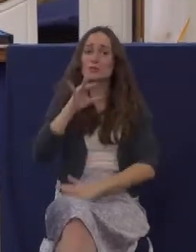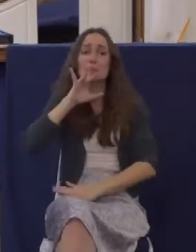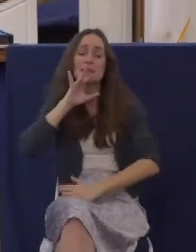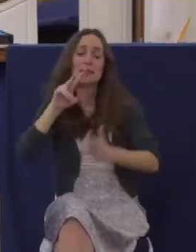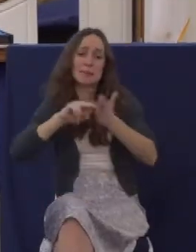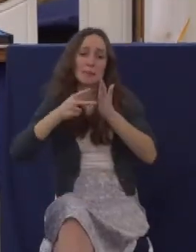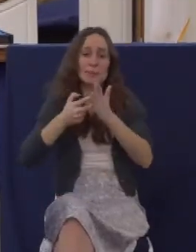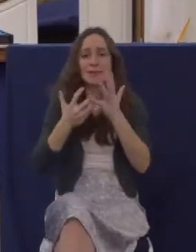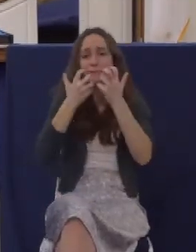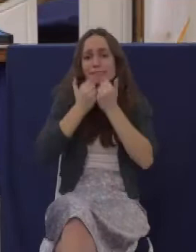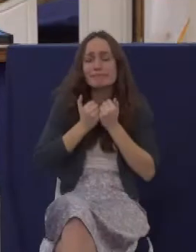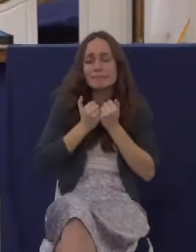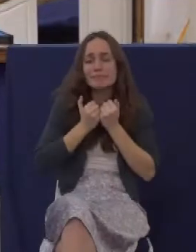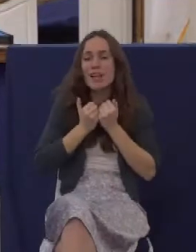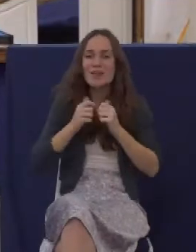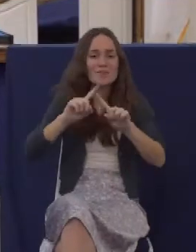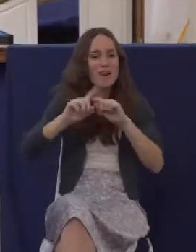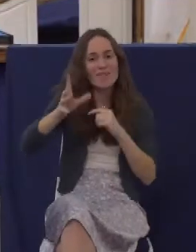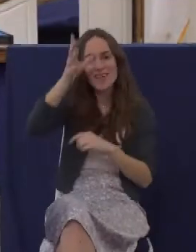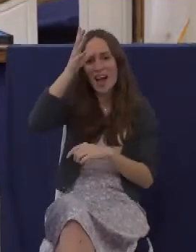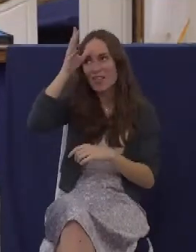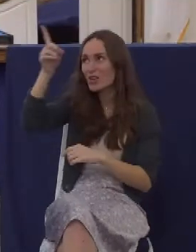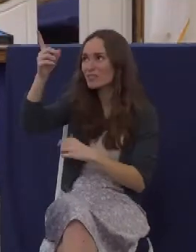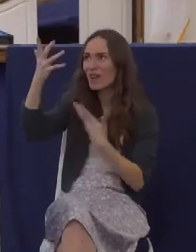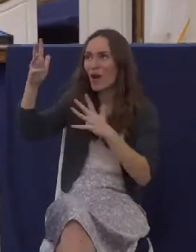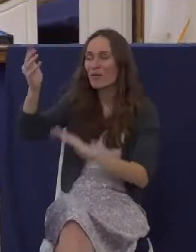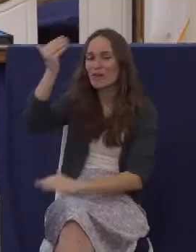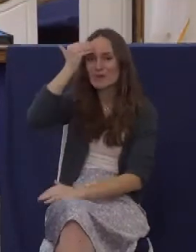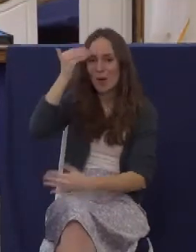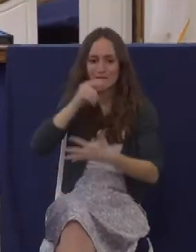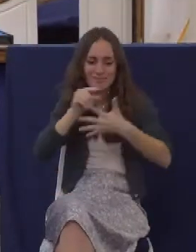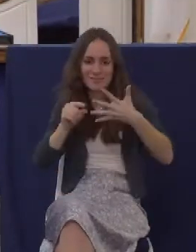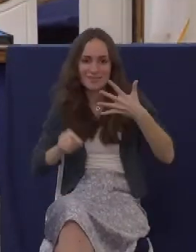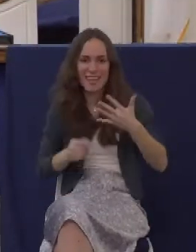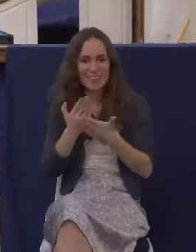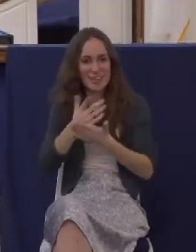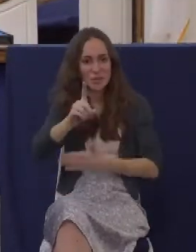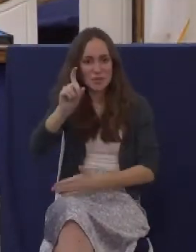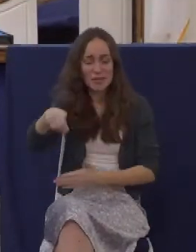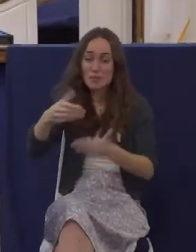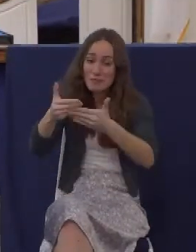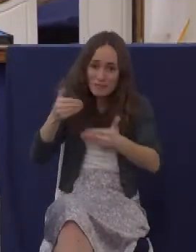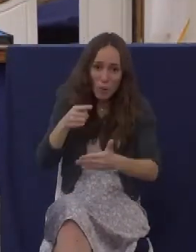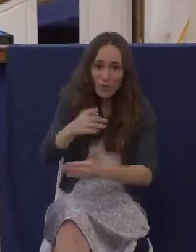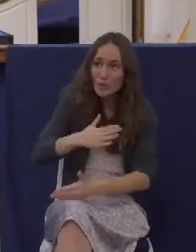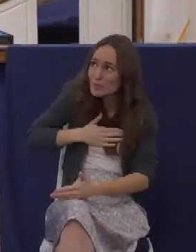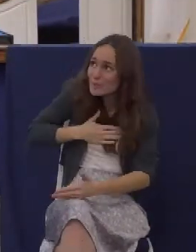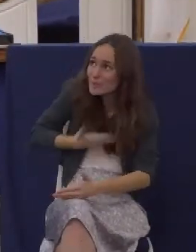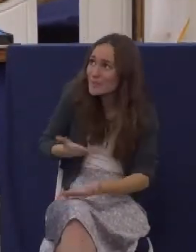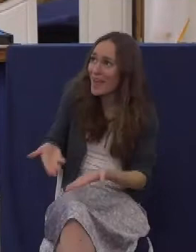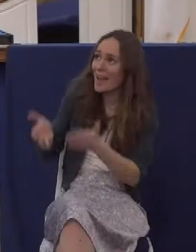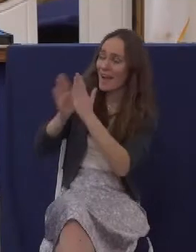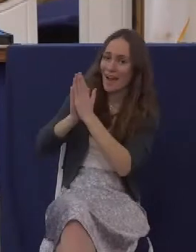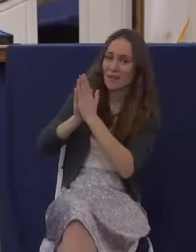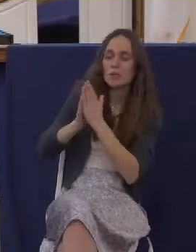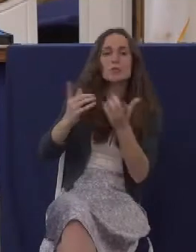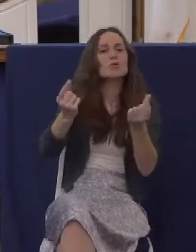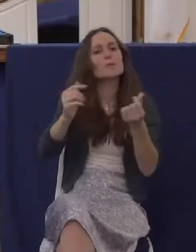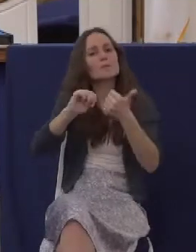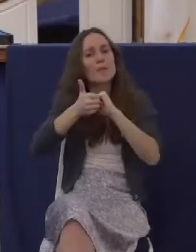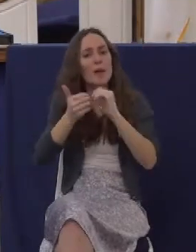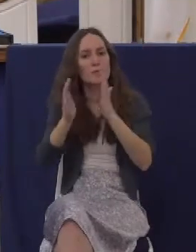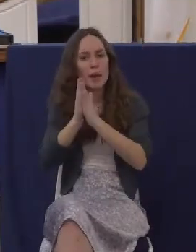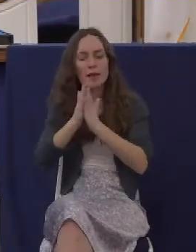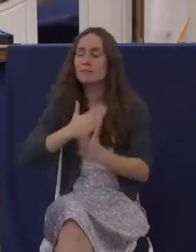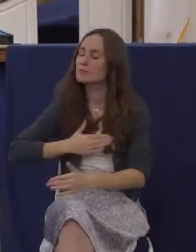what things ye have need of before ye ask him. After this manner therefore pray ye, Our Father which art